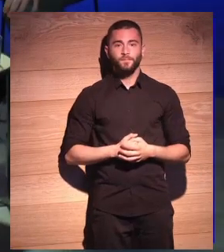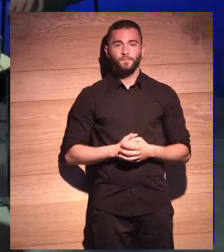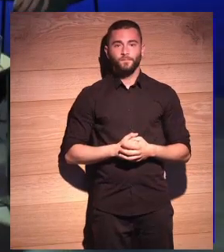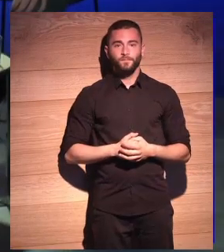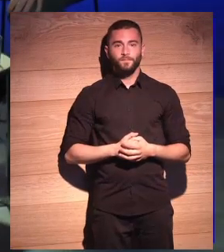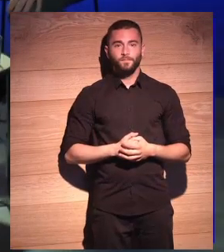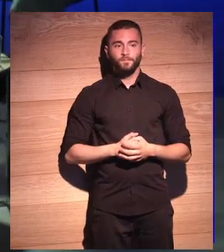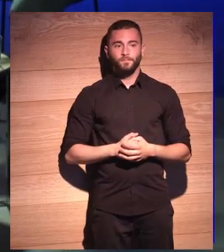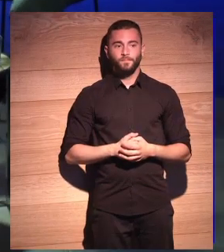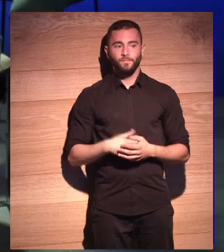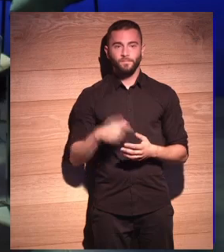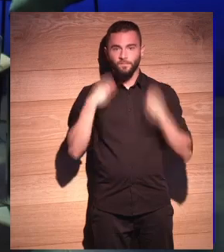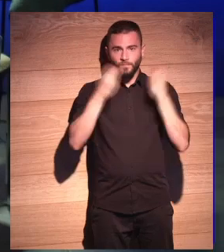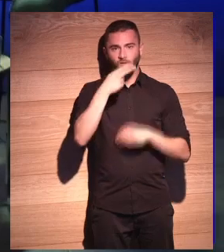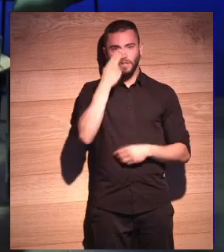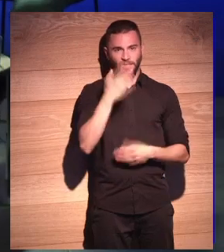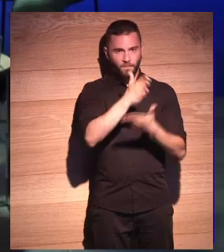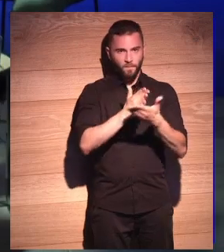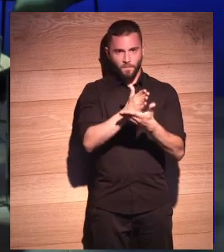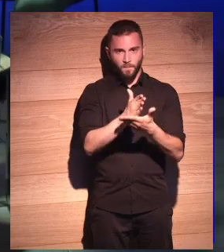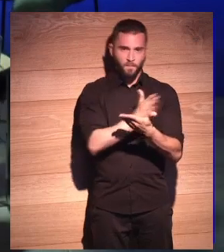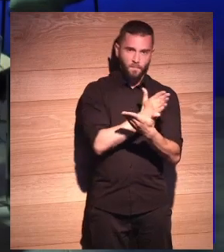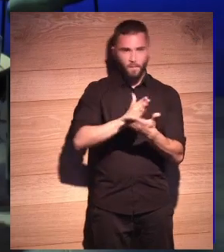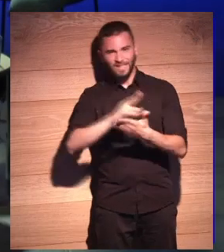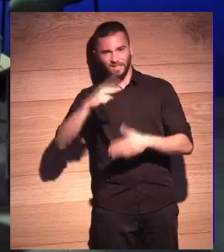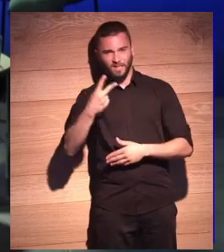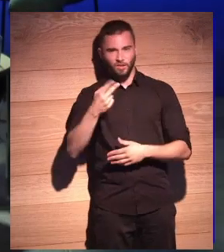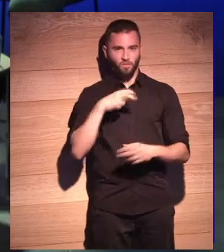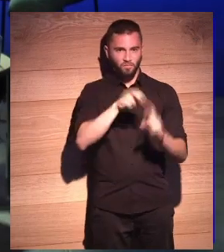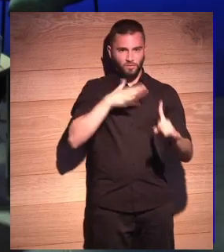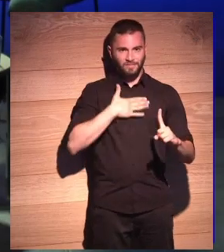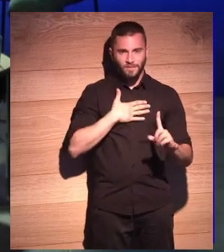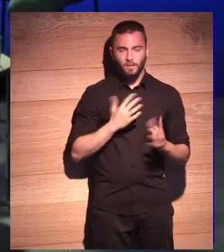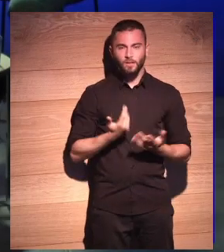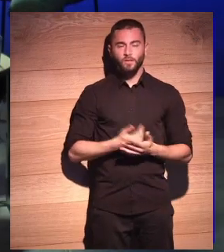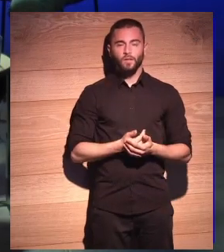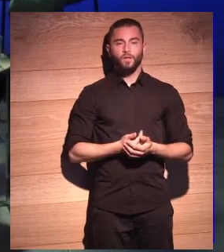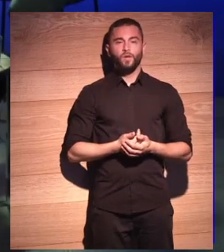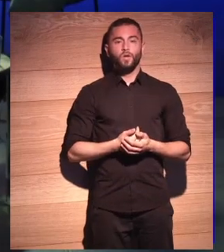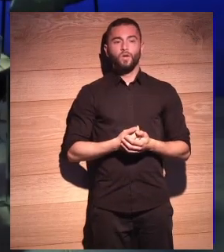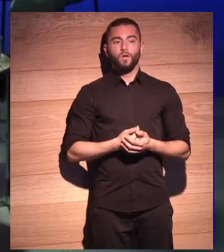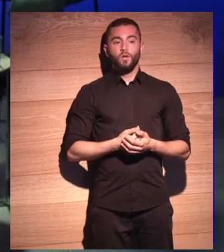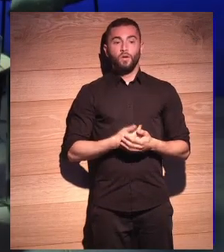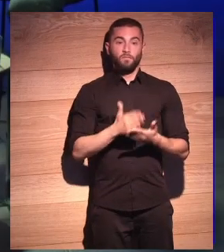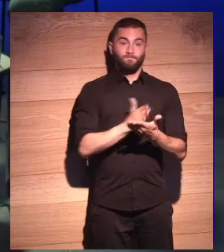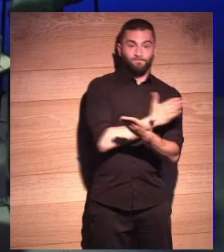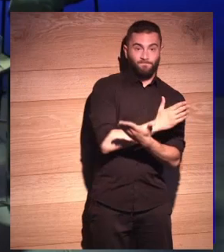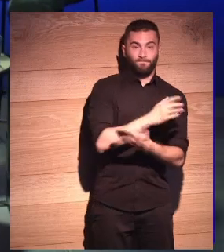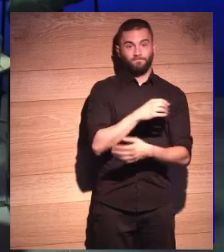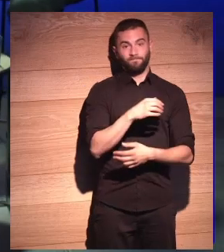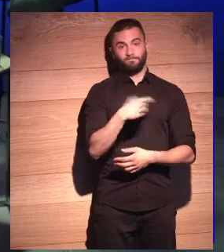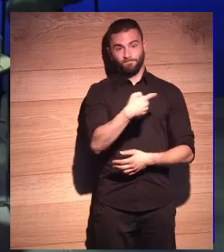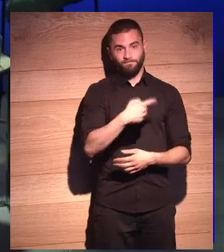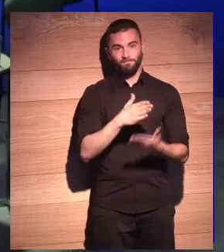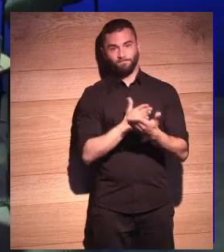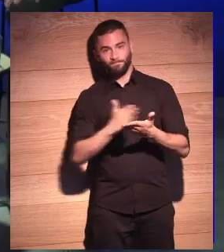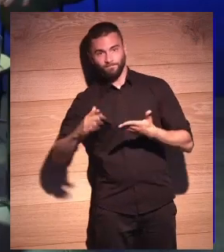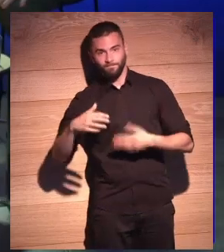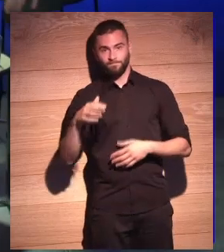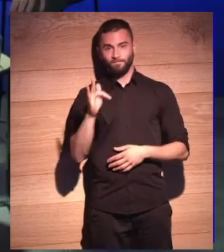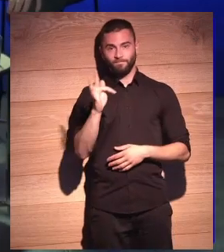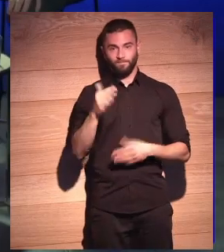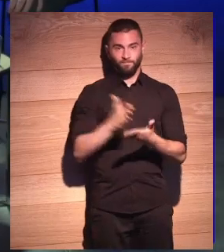I think it's a very interesting thing, and I think it has kind of two sides from my point of view. A bad one and a good one.